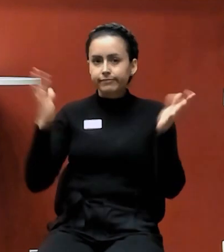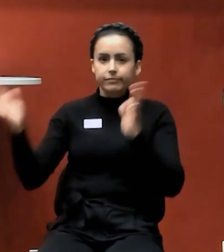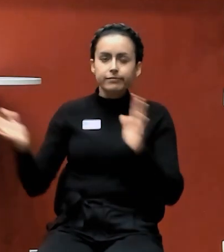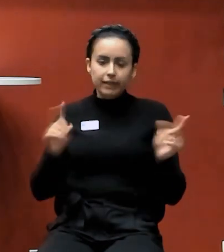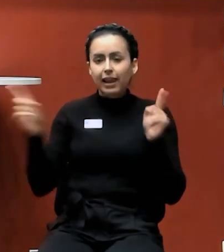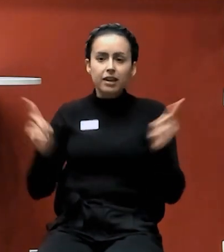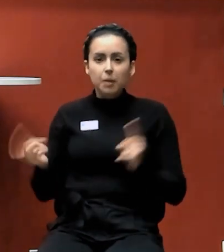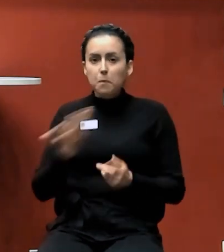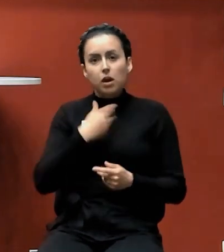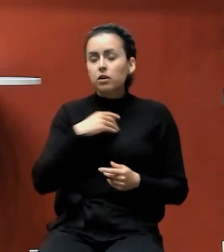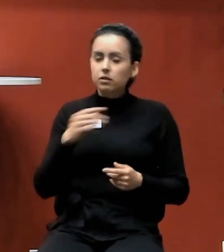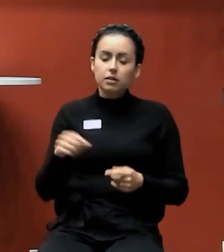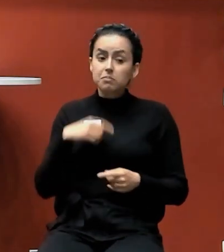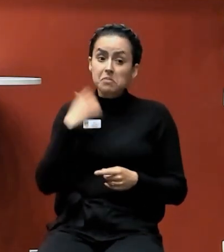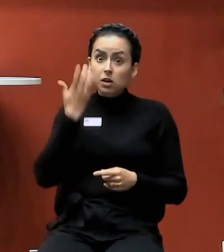speaking.